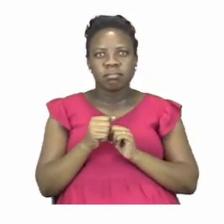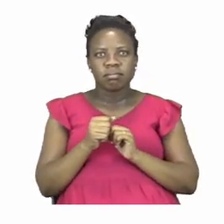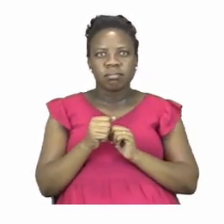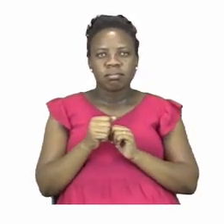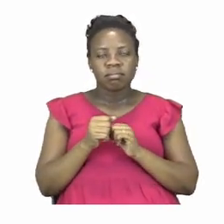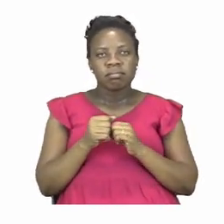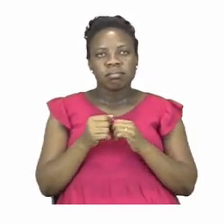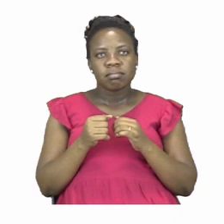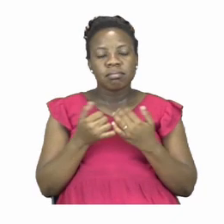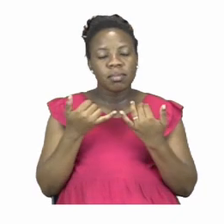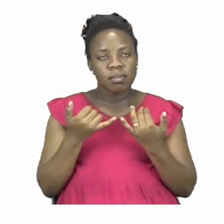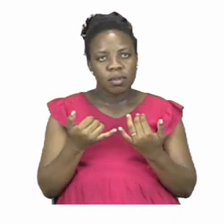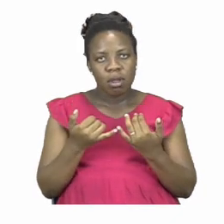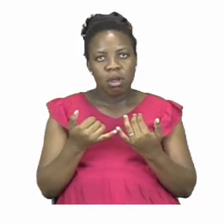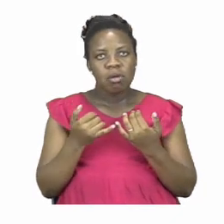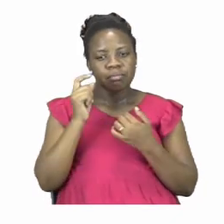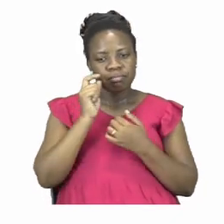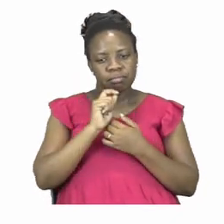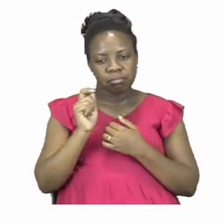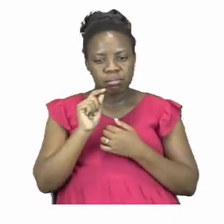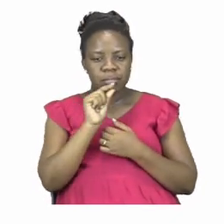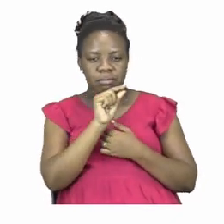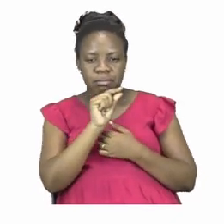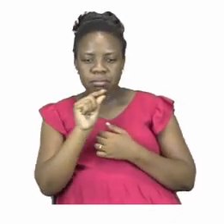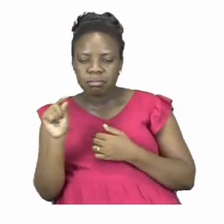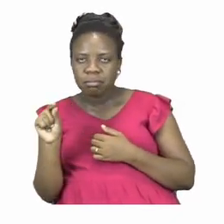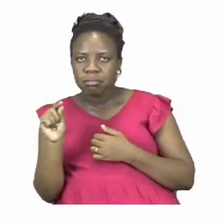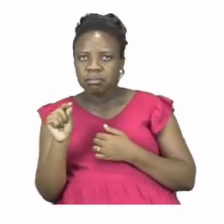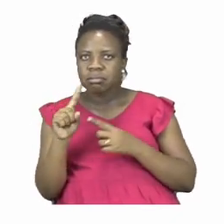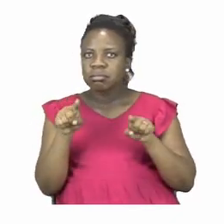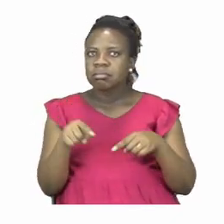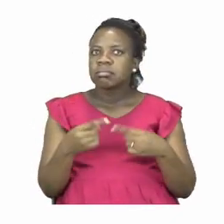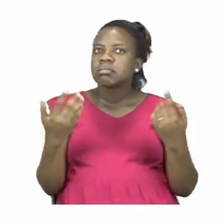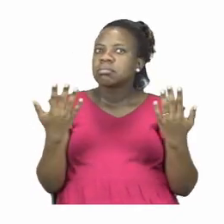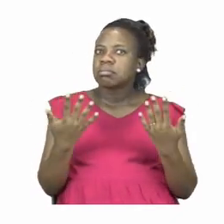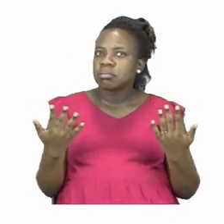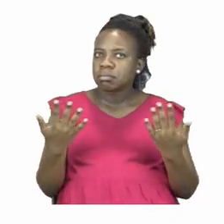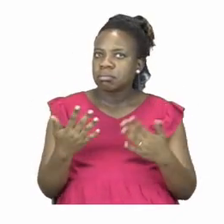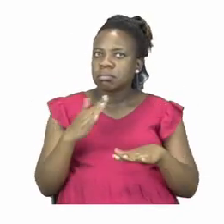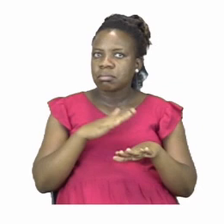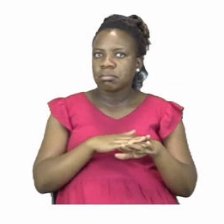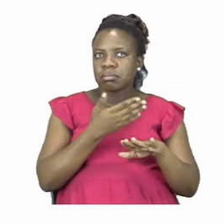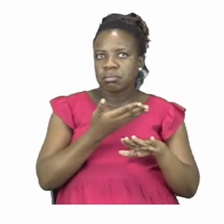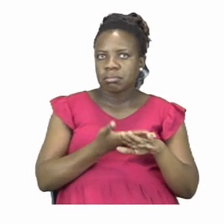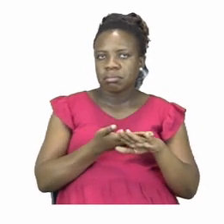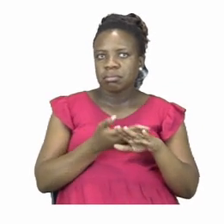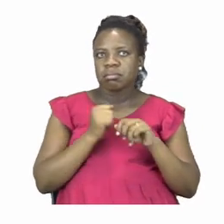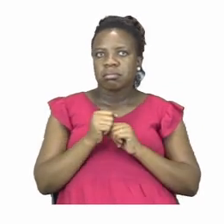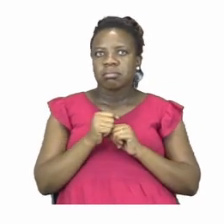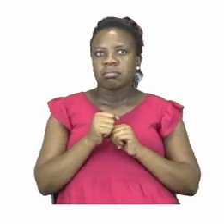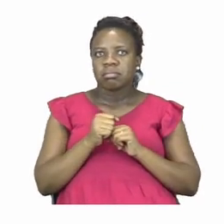tell us where the object is. They've given you an example. Where is the